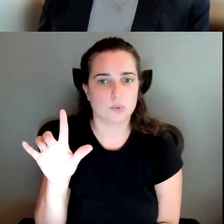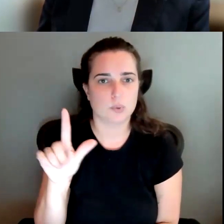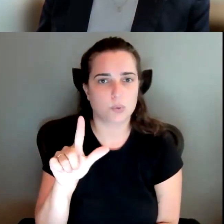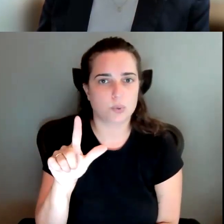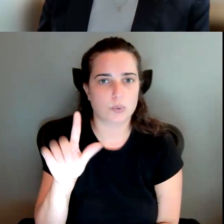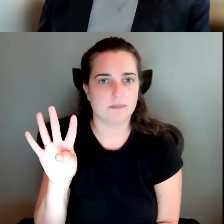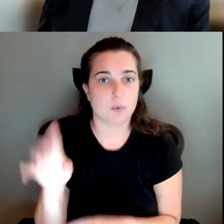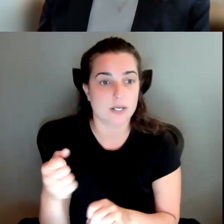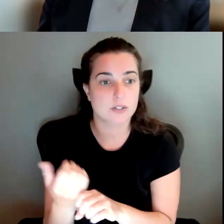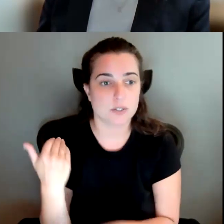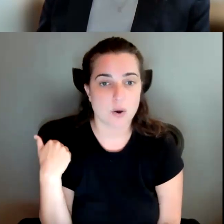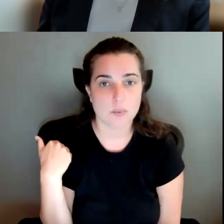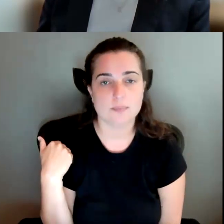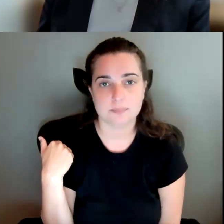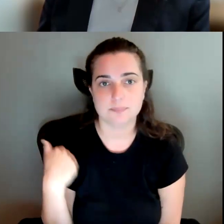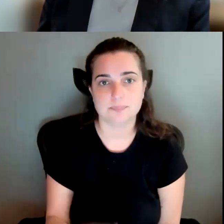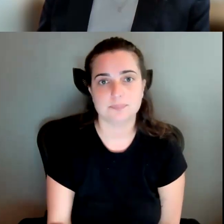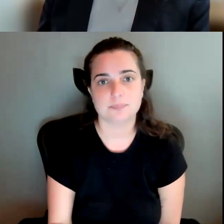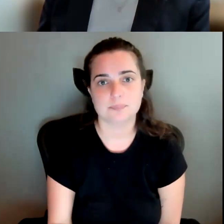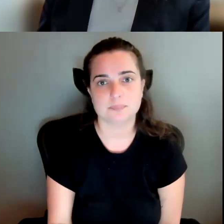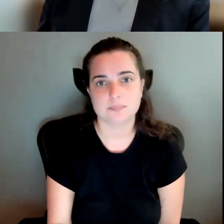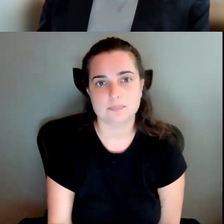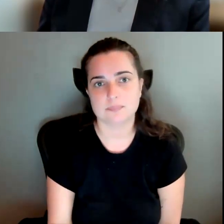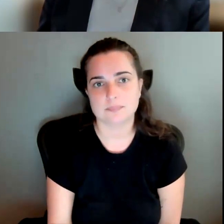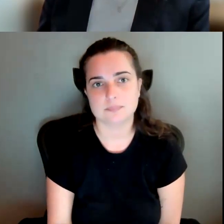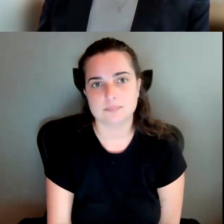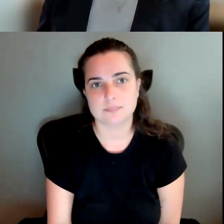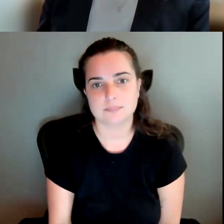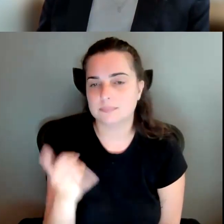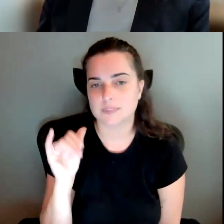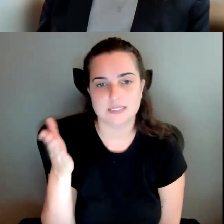years ago. There, it's still up there.